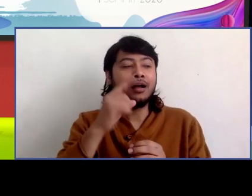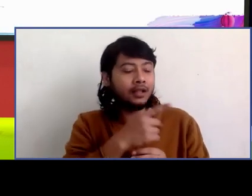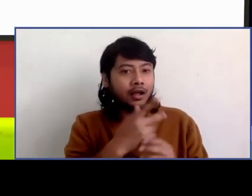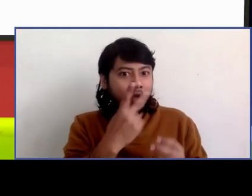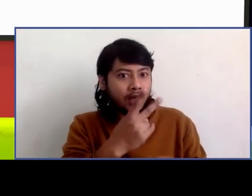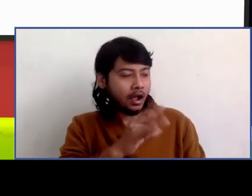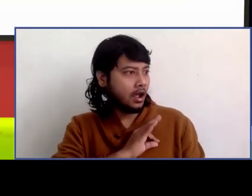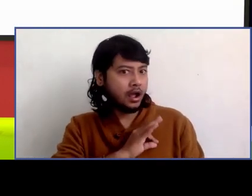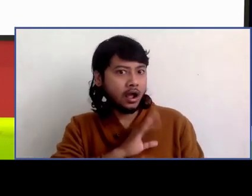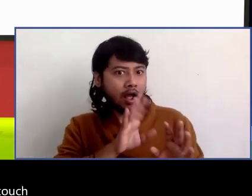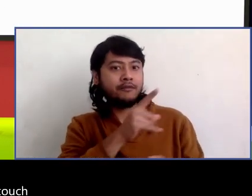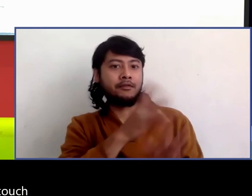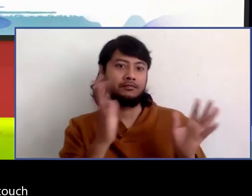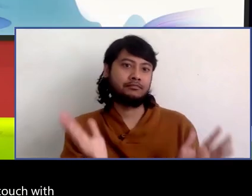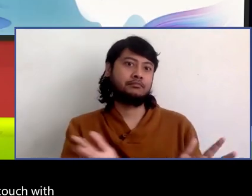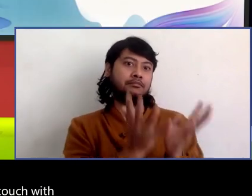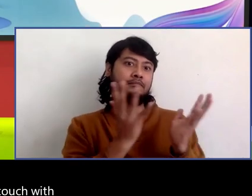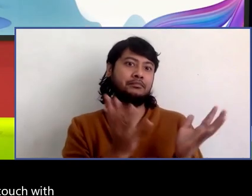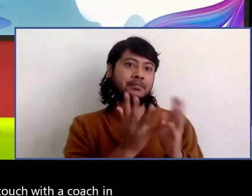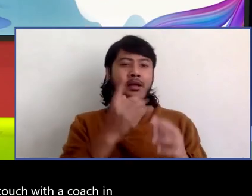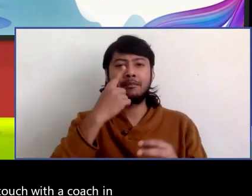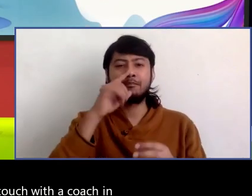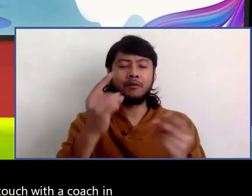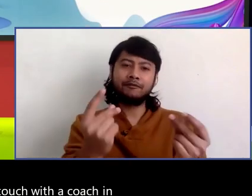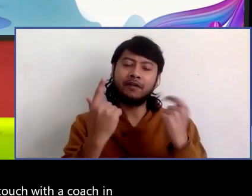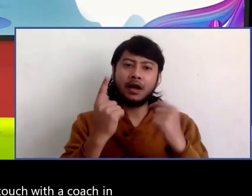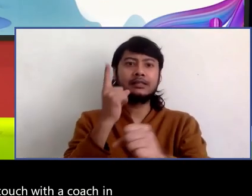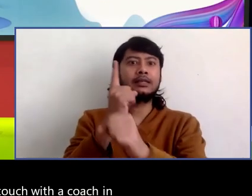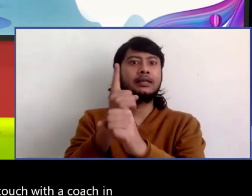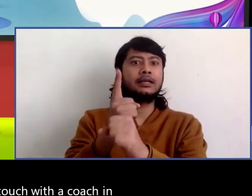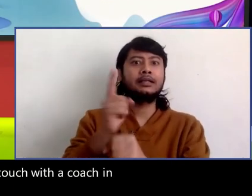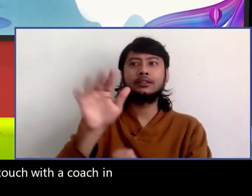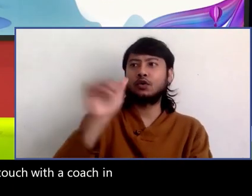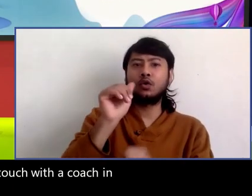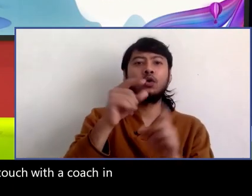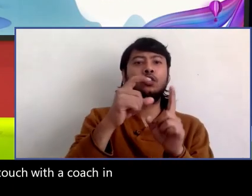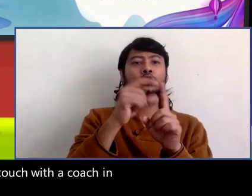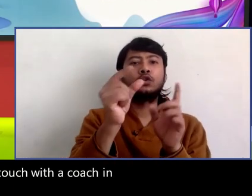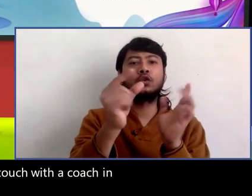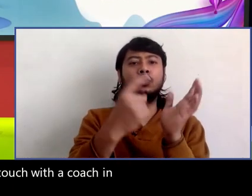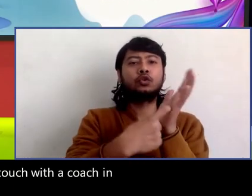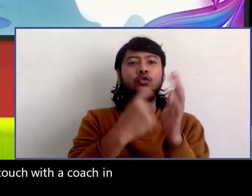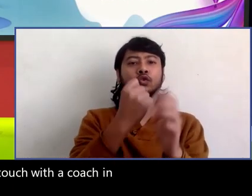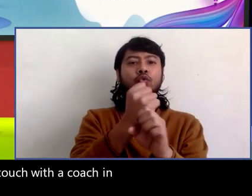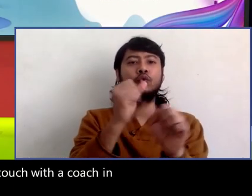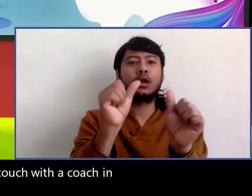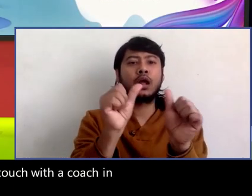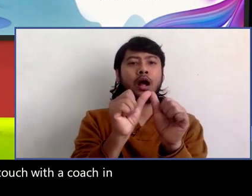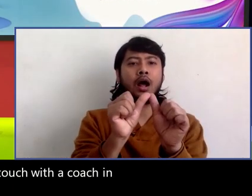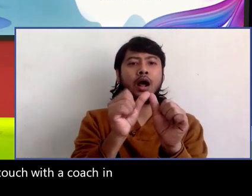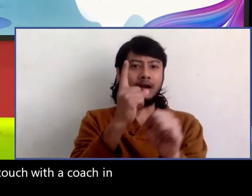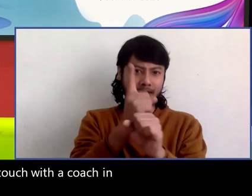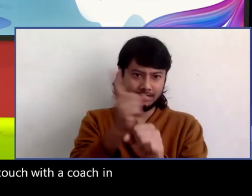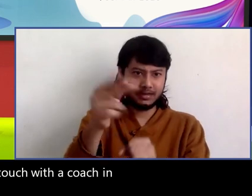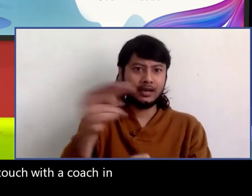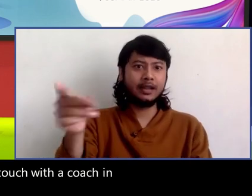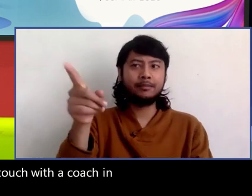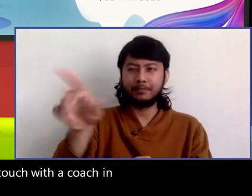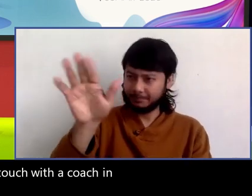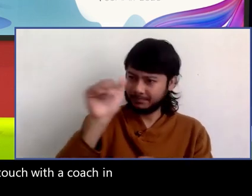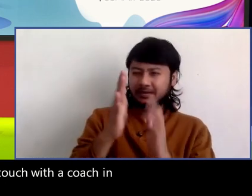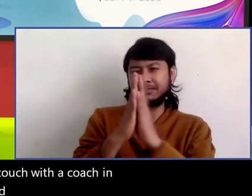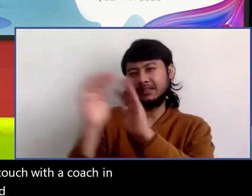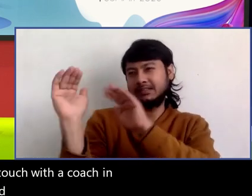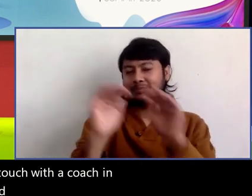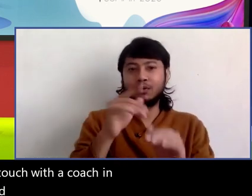coach in Kolkata, Durga Prasad sir, and got support for her to pursue her chess. And today, Megha is